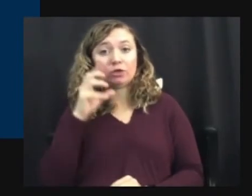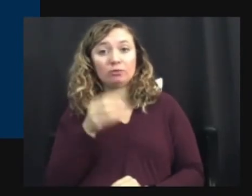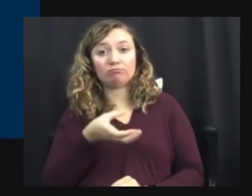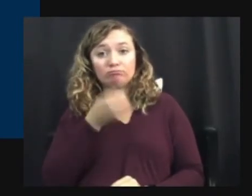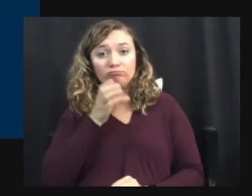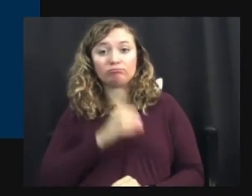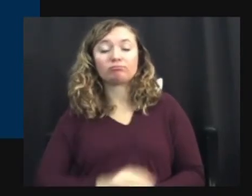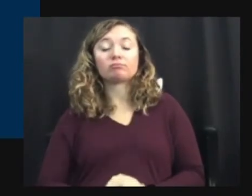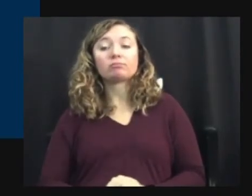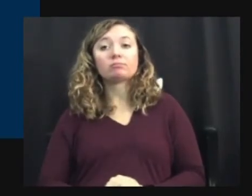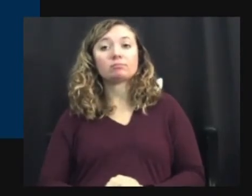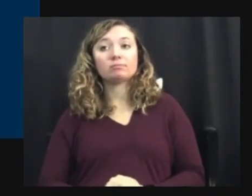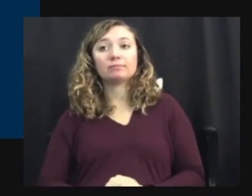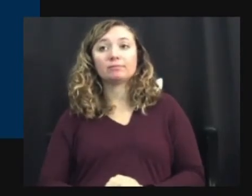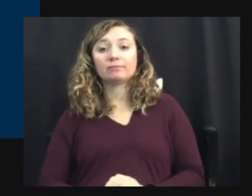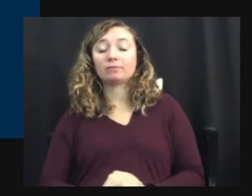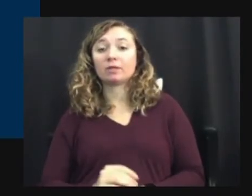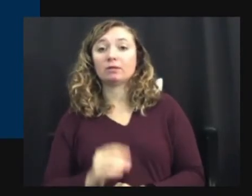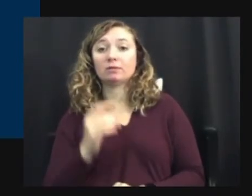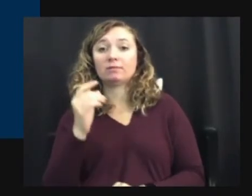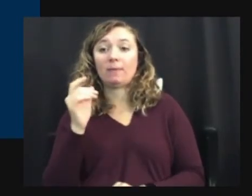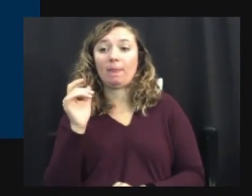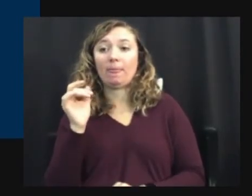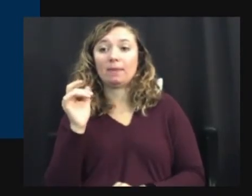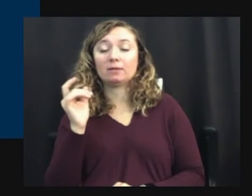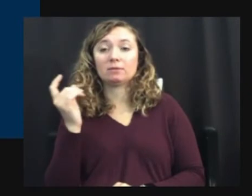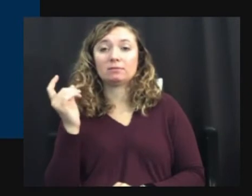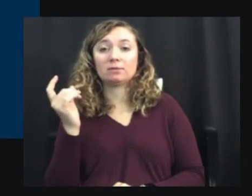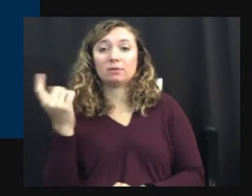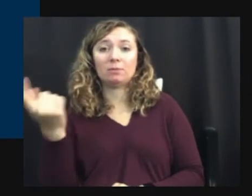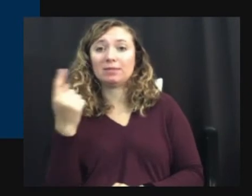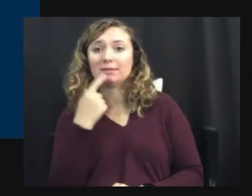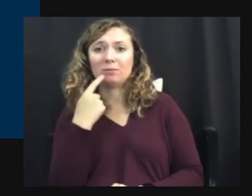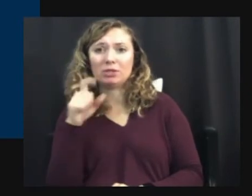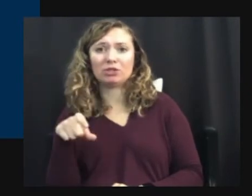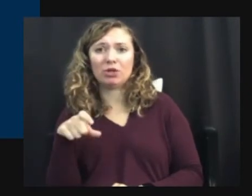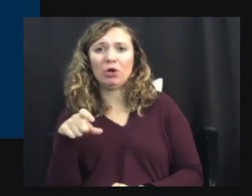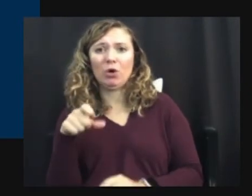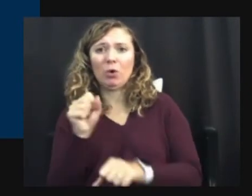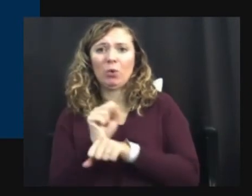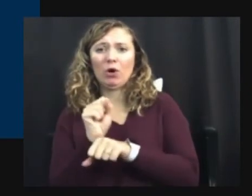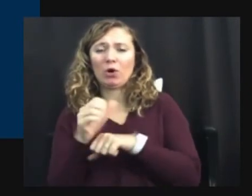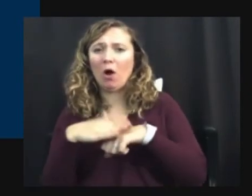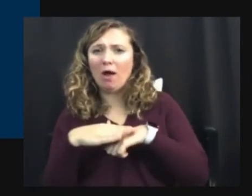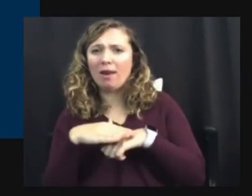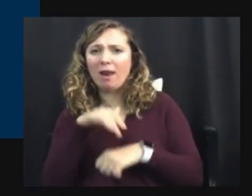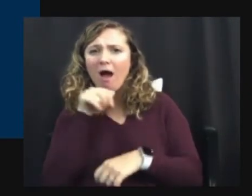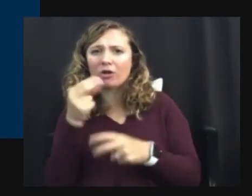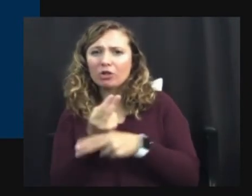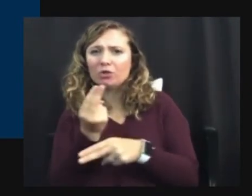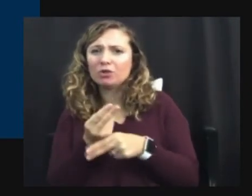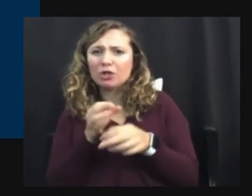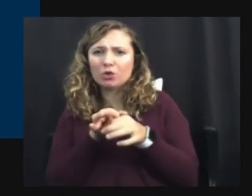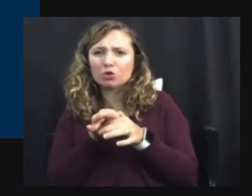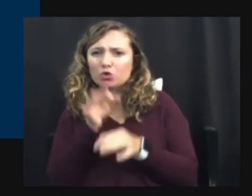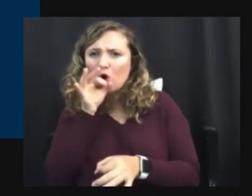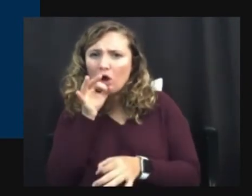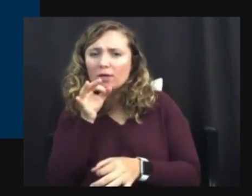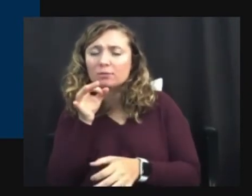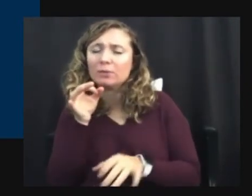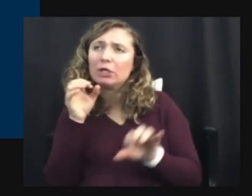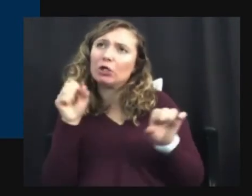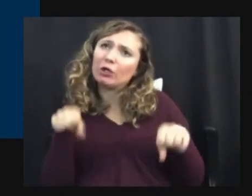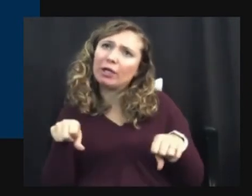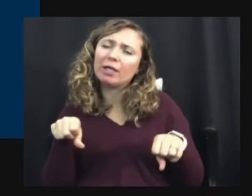developmental pediatrician said that we should work on in therapy. And we could, and she could spill things